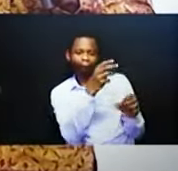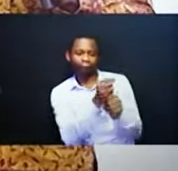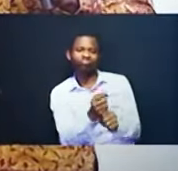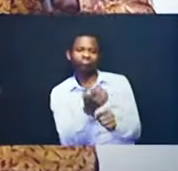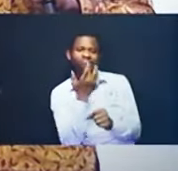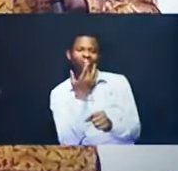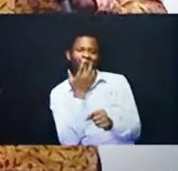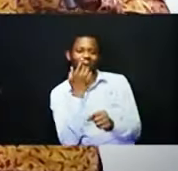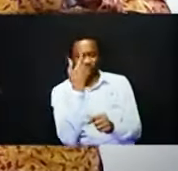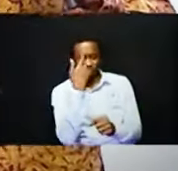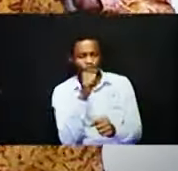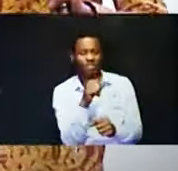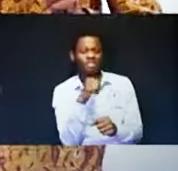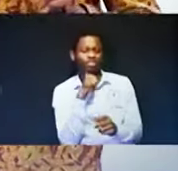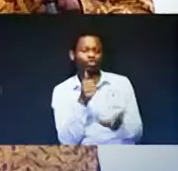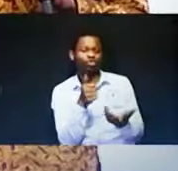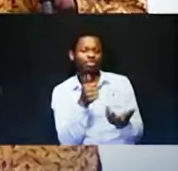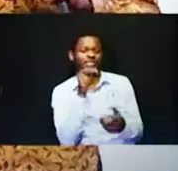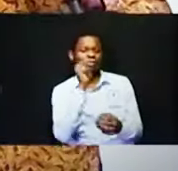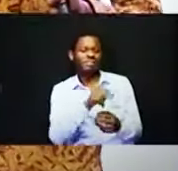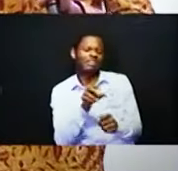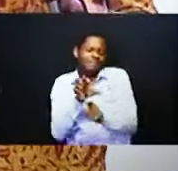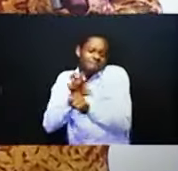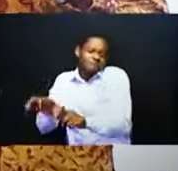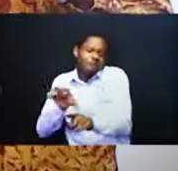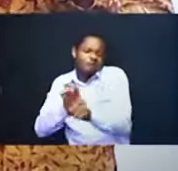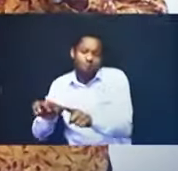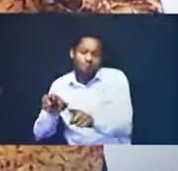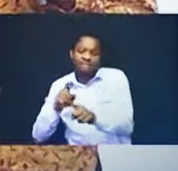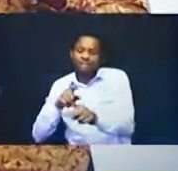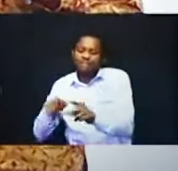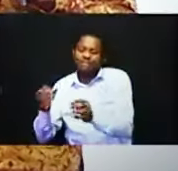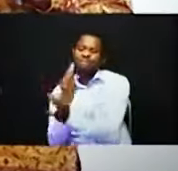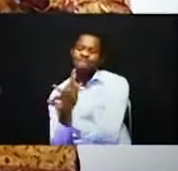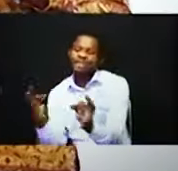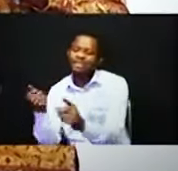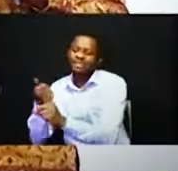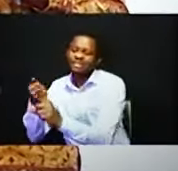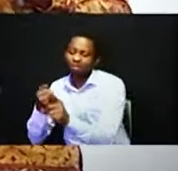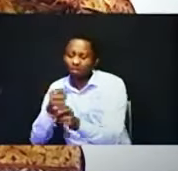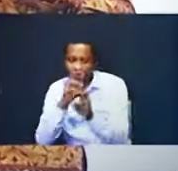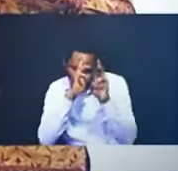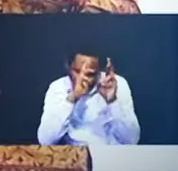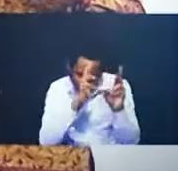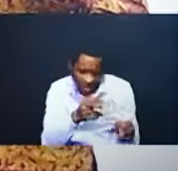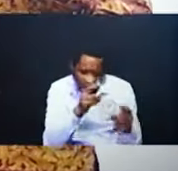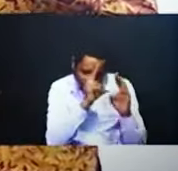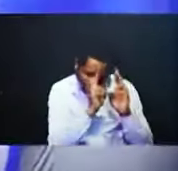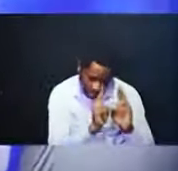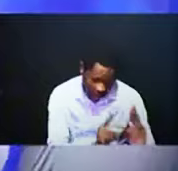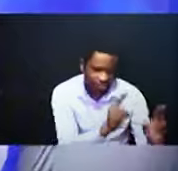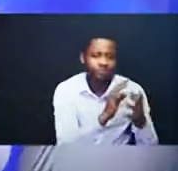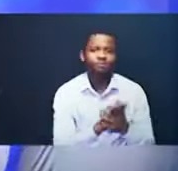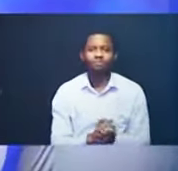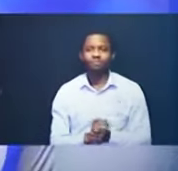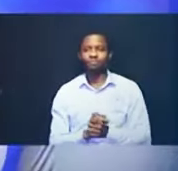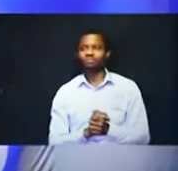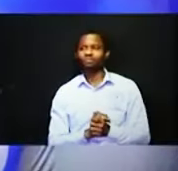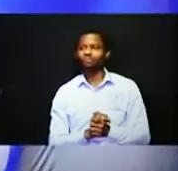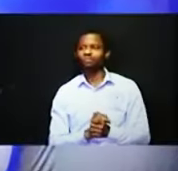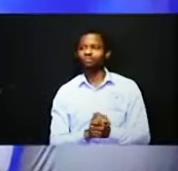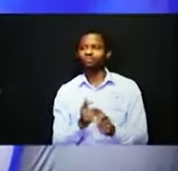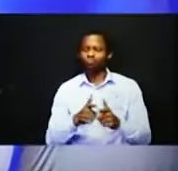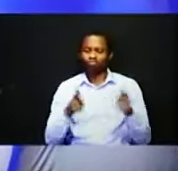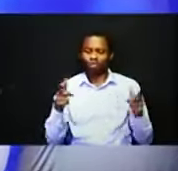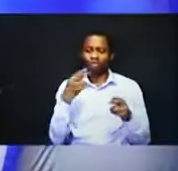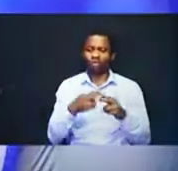way obetumi e di adoye abrewa unse wobiya. Good name. E dim papa. Great name. E dim